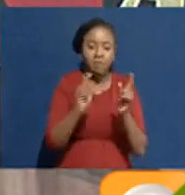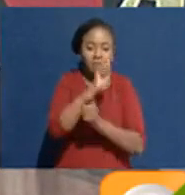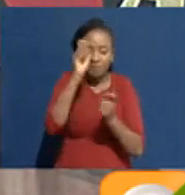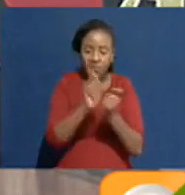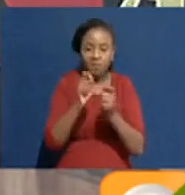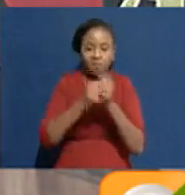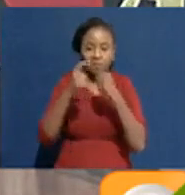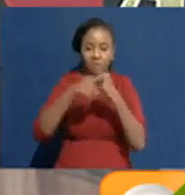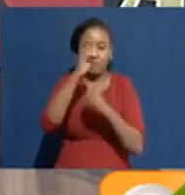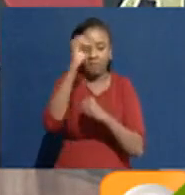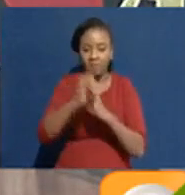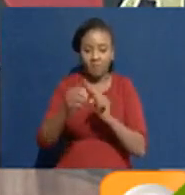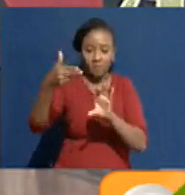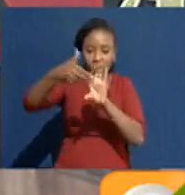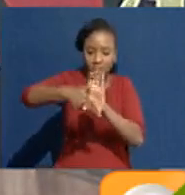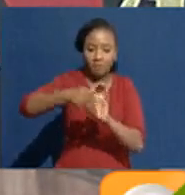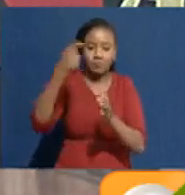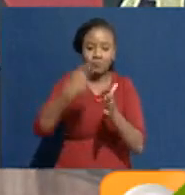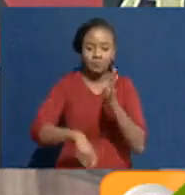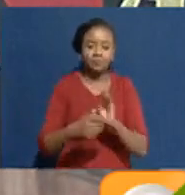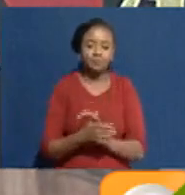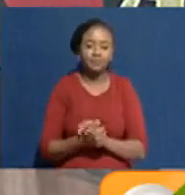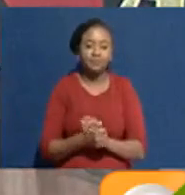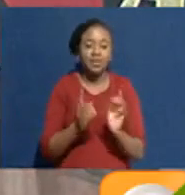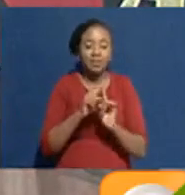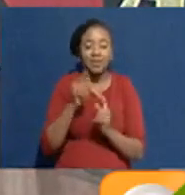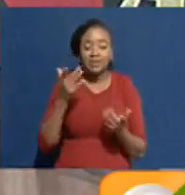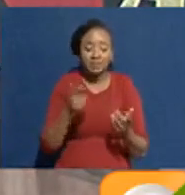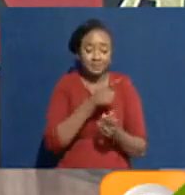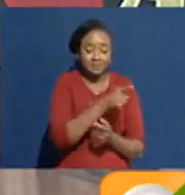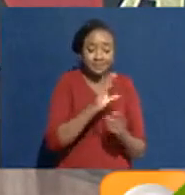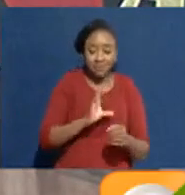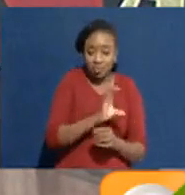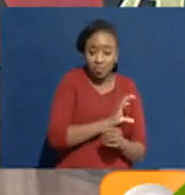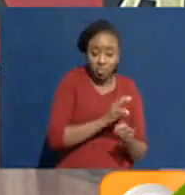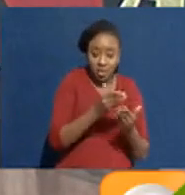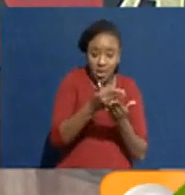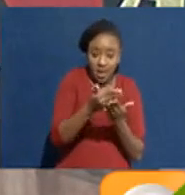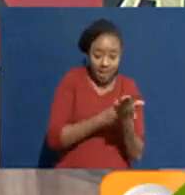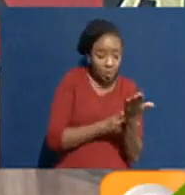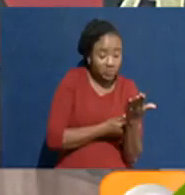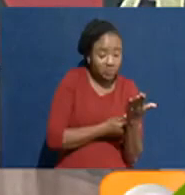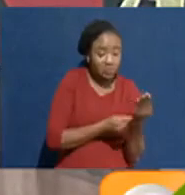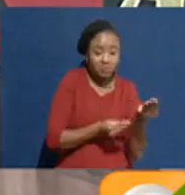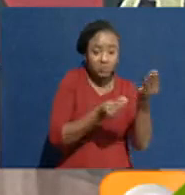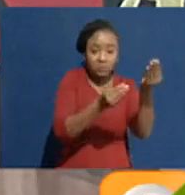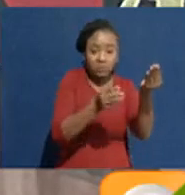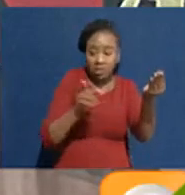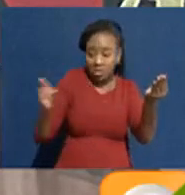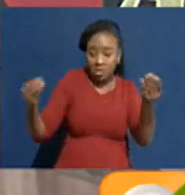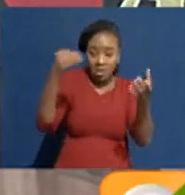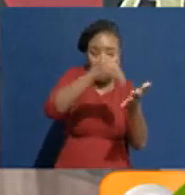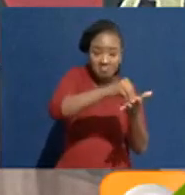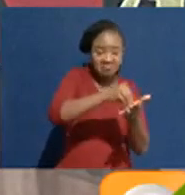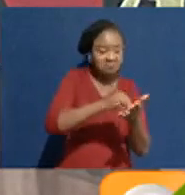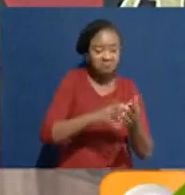VAT increment on petroleum products. But the report tabled by the Kimani Kuria-led committee appears to have incorporated